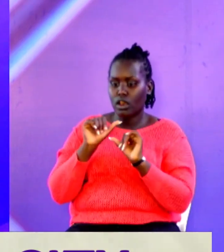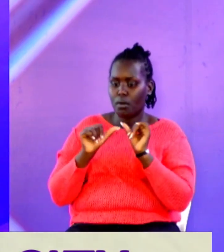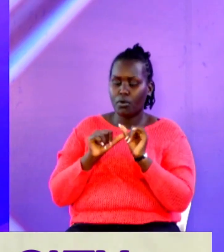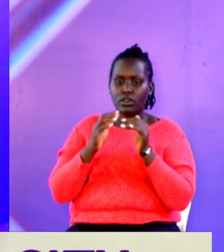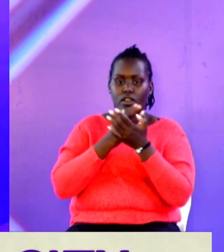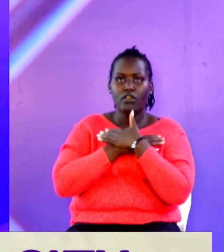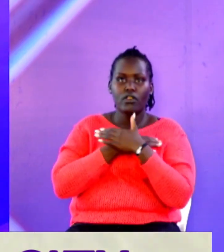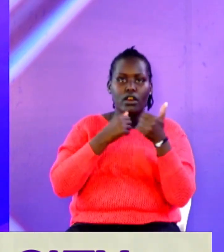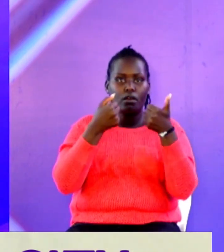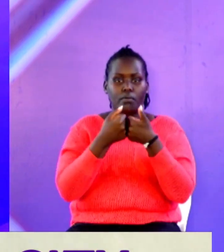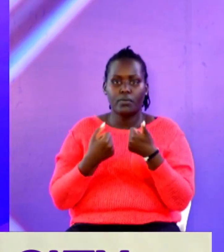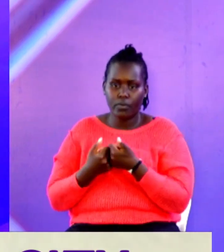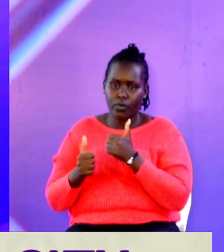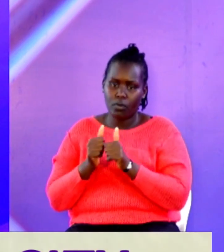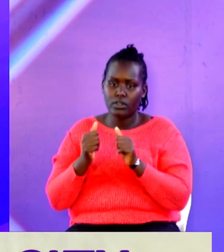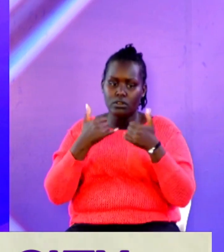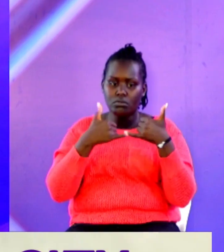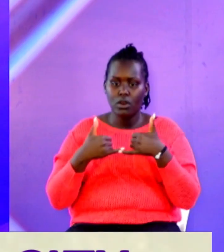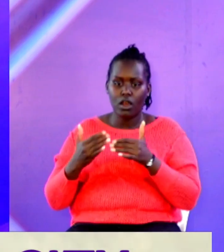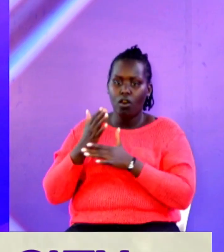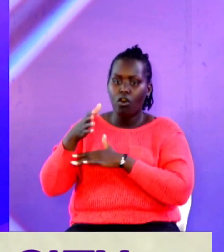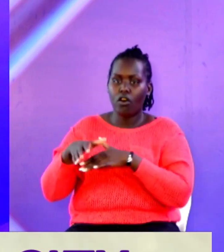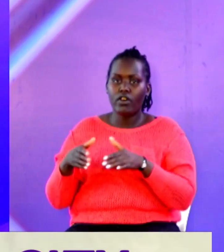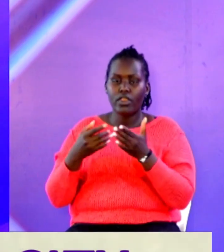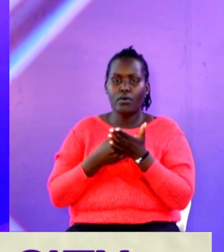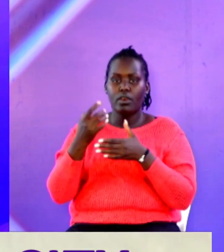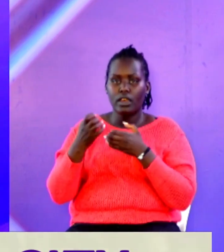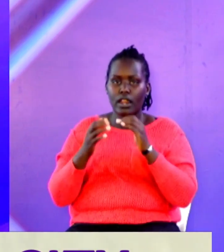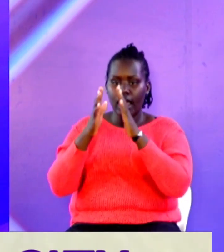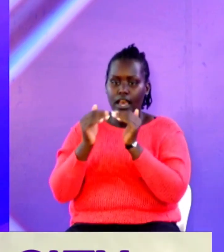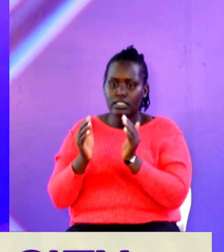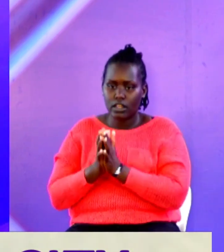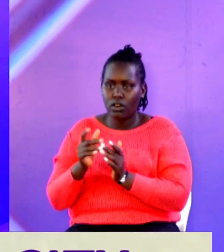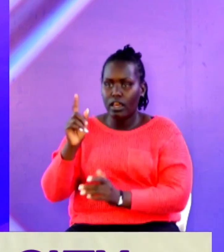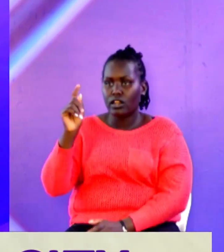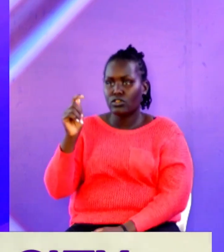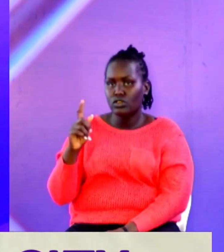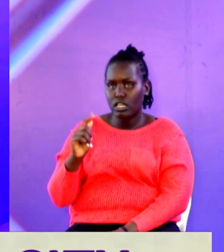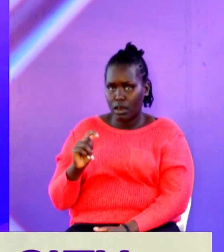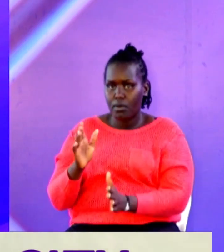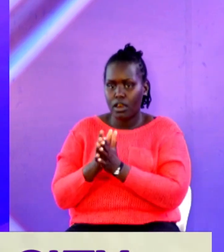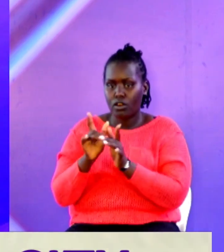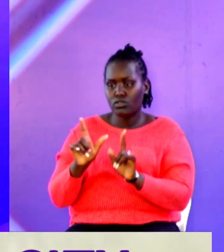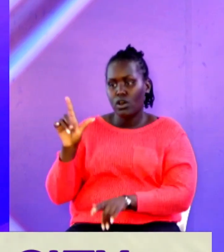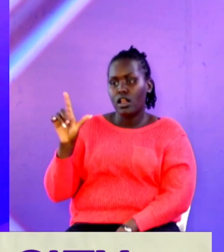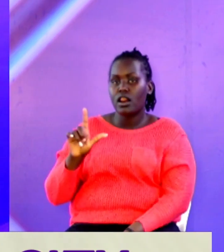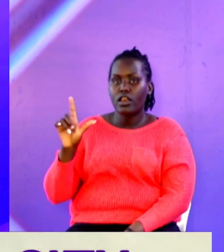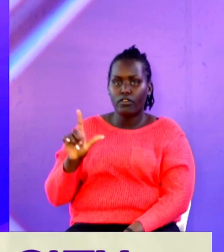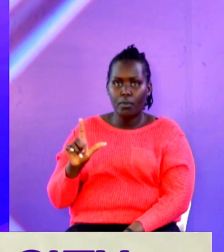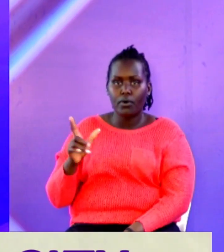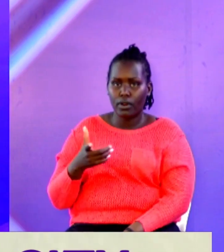that are played over the weekend. We talk about Arsenal being beaten by Tottenham. Then we also talk about Liverpool. They